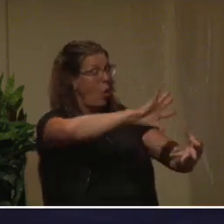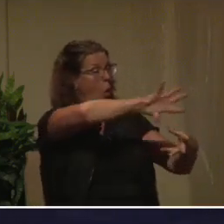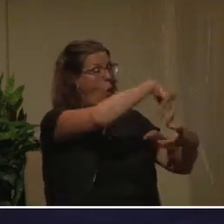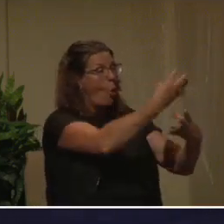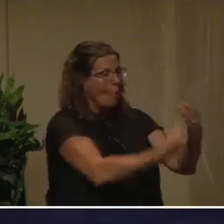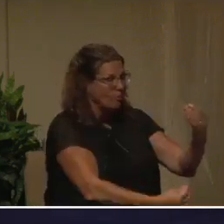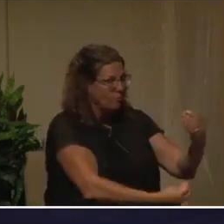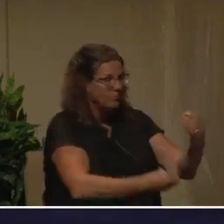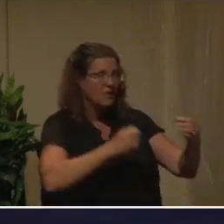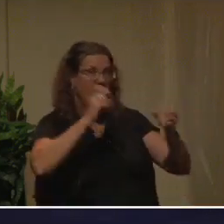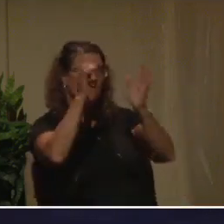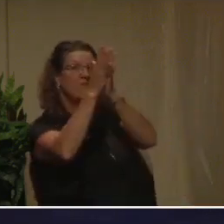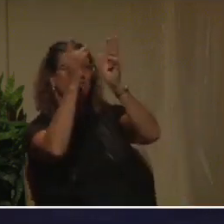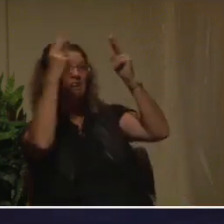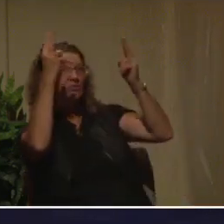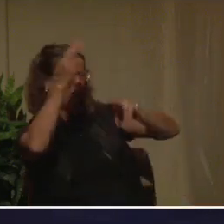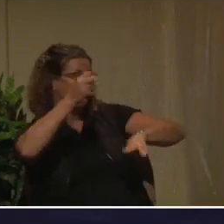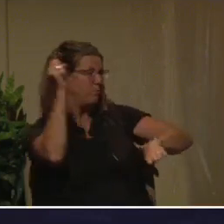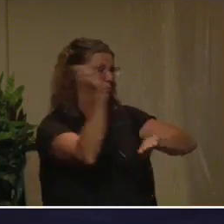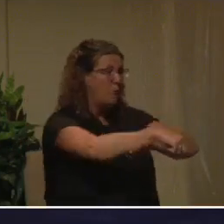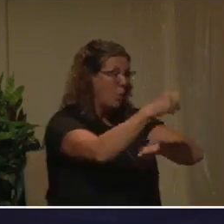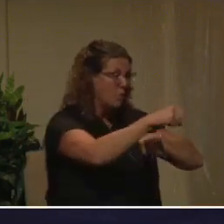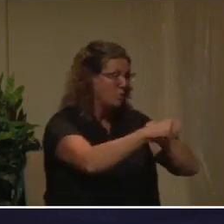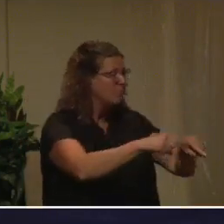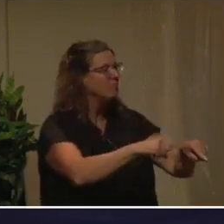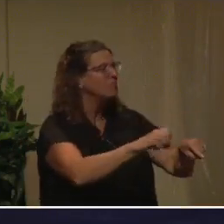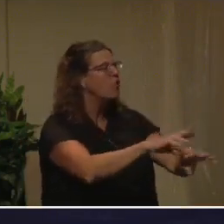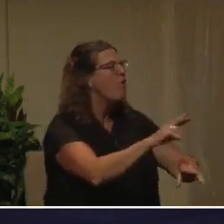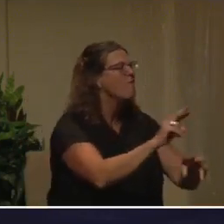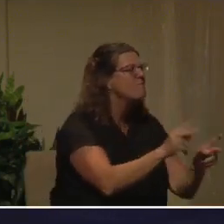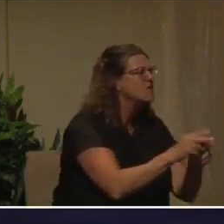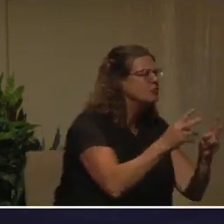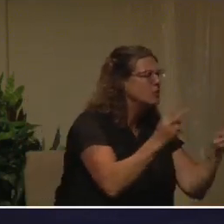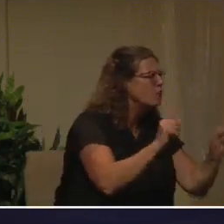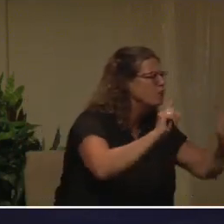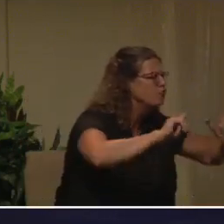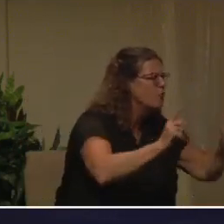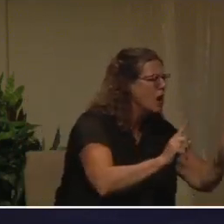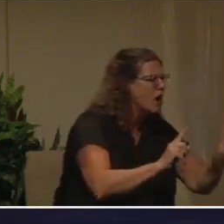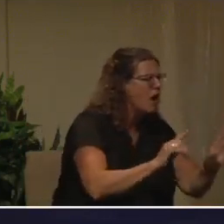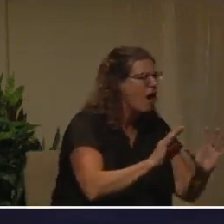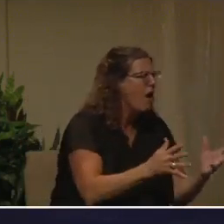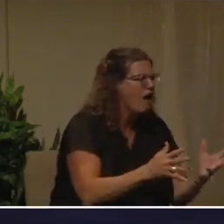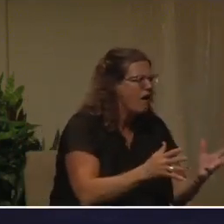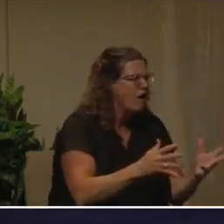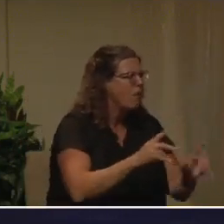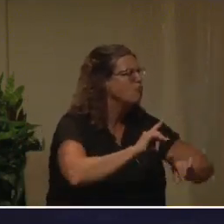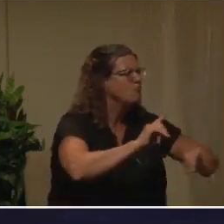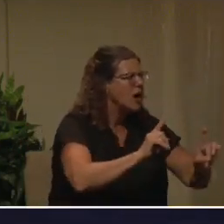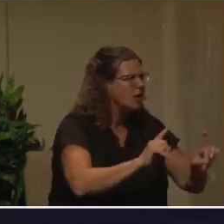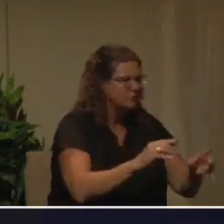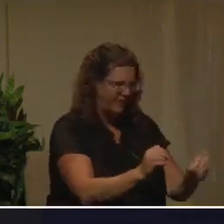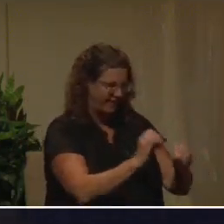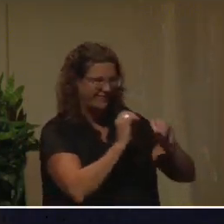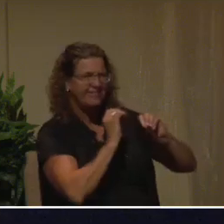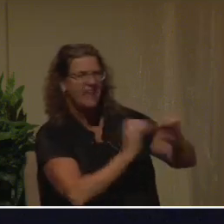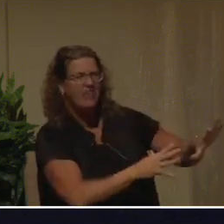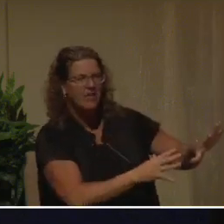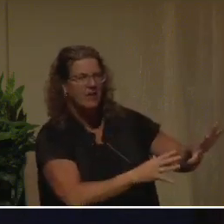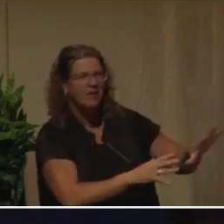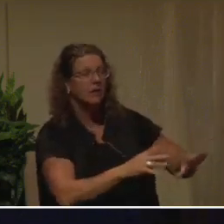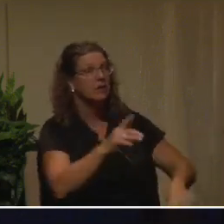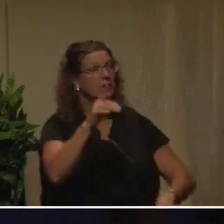in victory. Where, O death, is your victory? Where, O death, is your sting? In that day, those